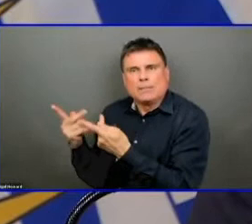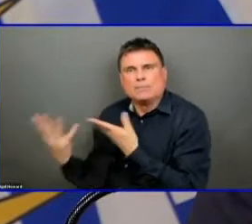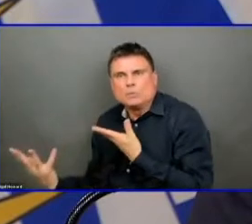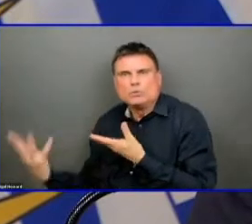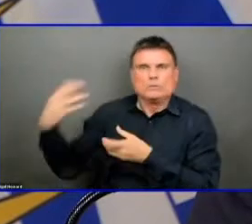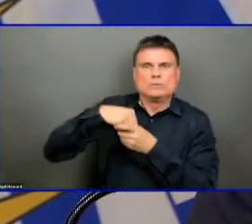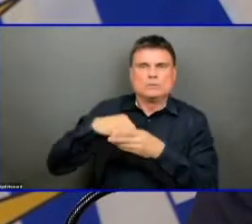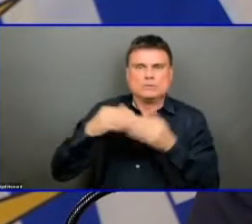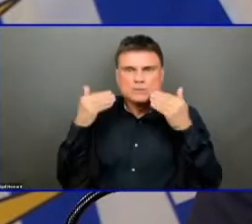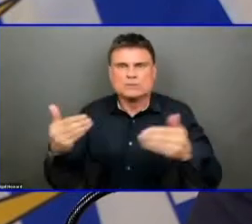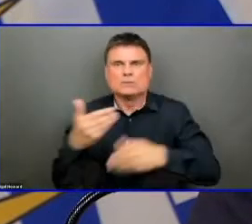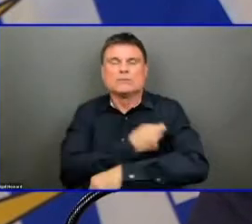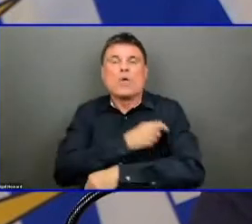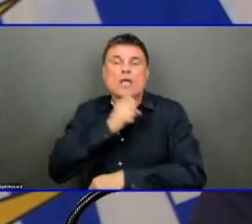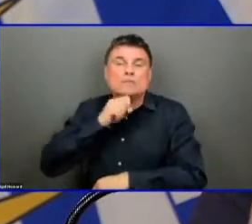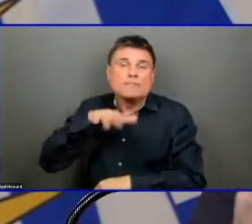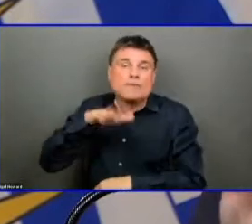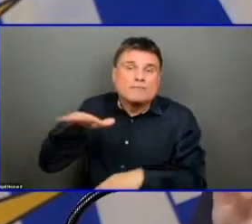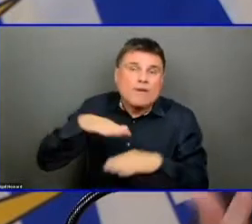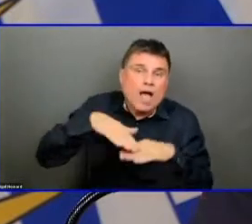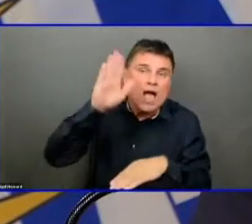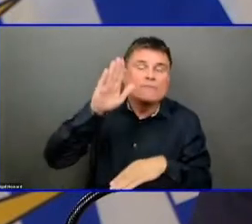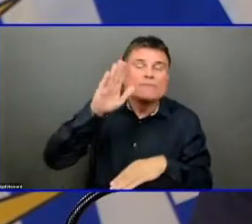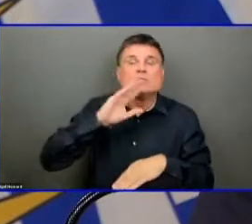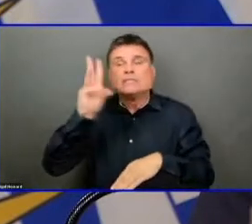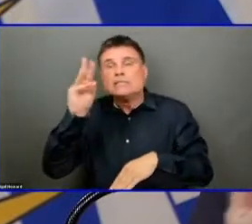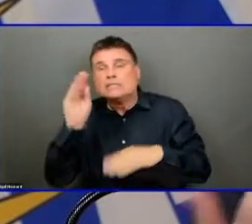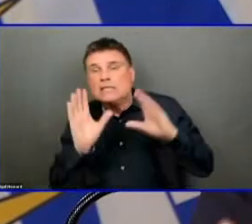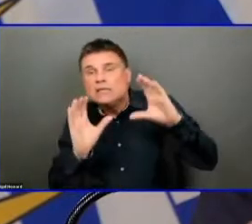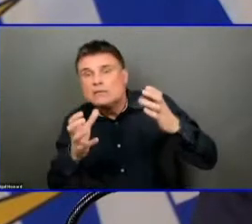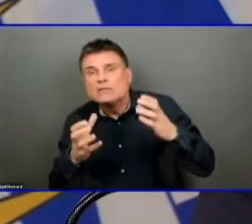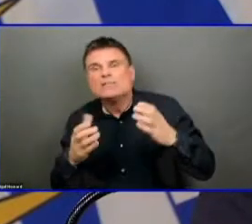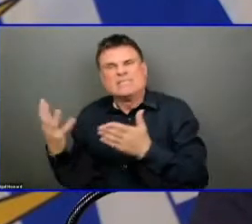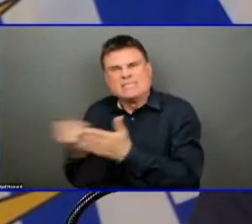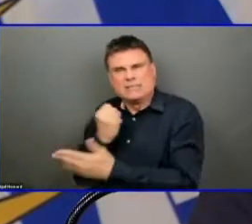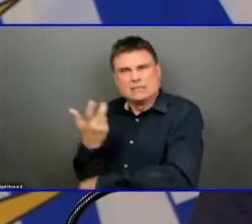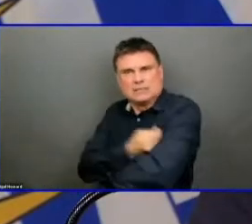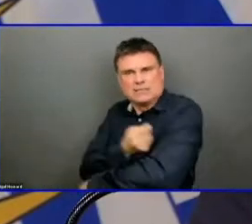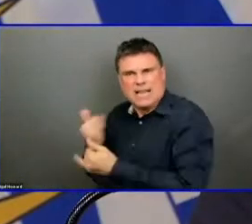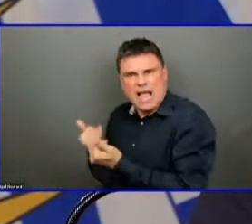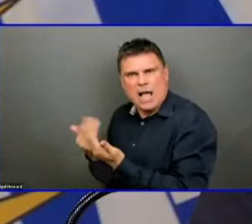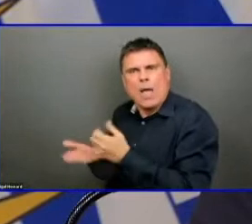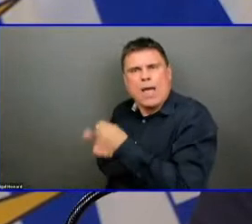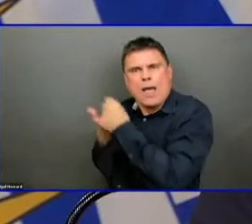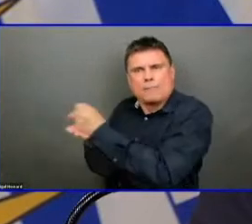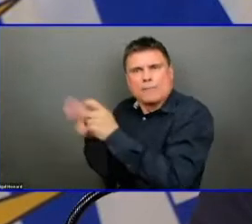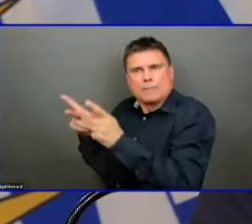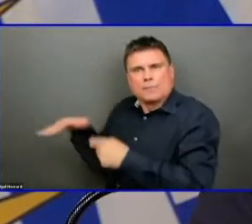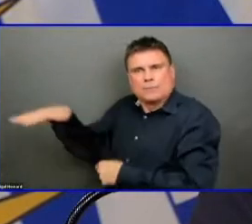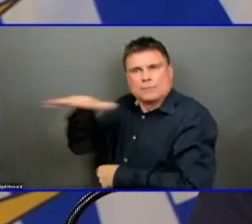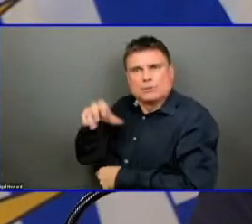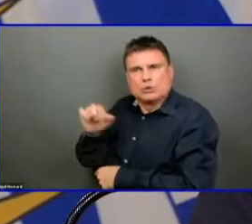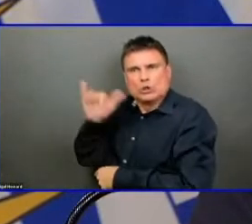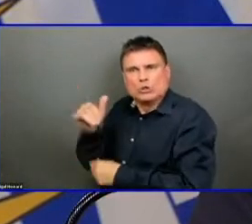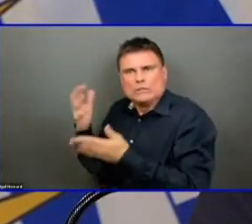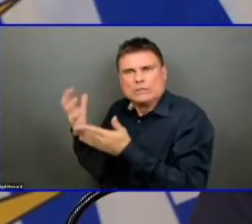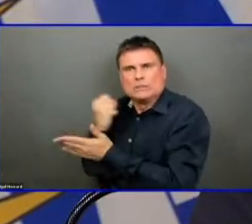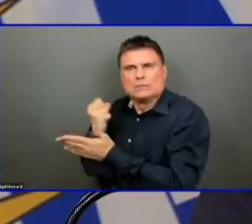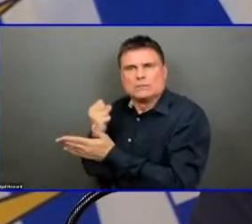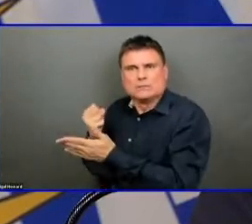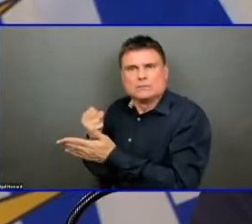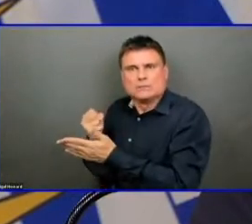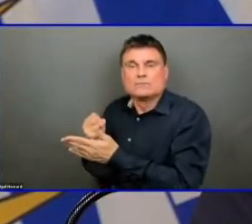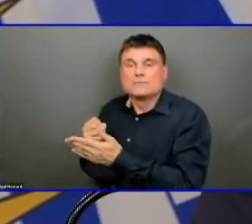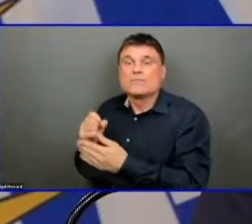get their immunizations. We've been connecting with different groups in different parts of Surrey to make